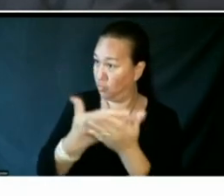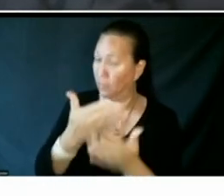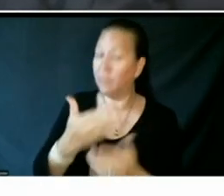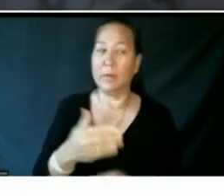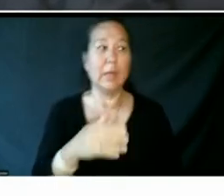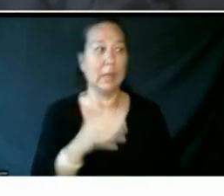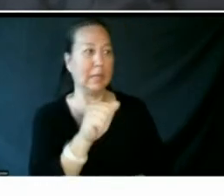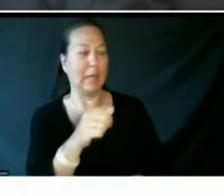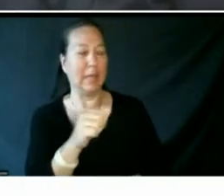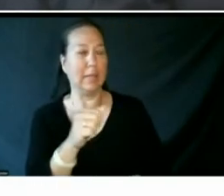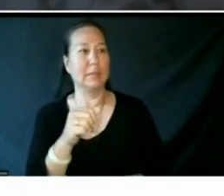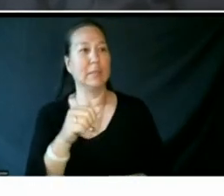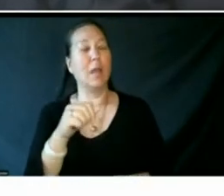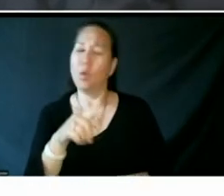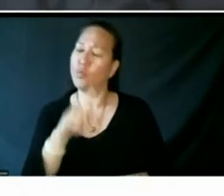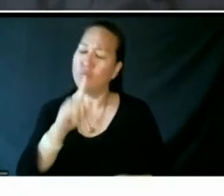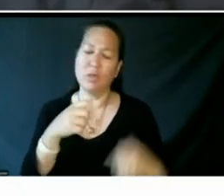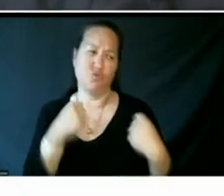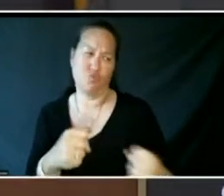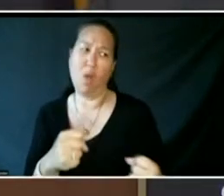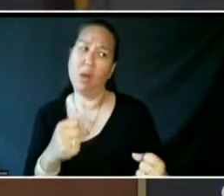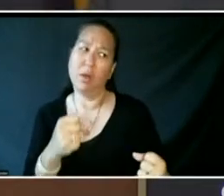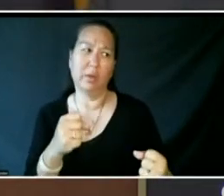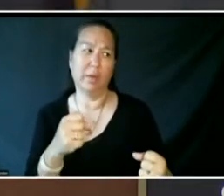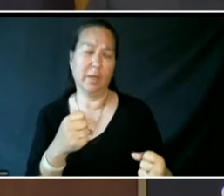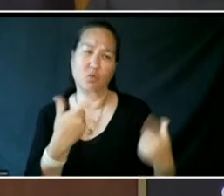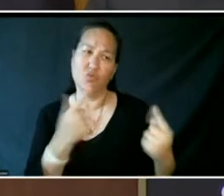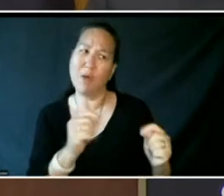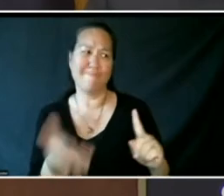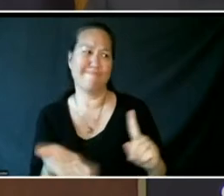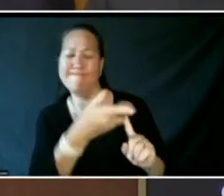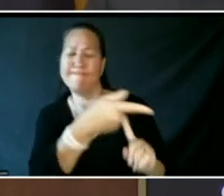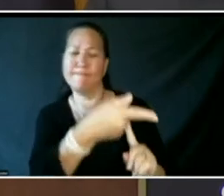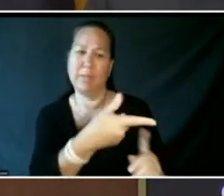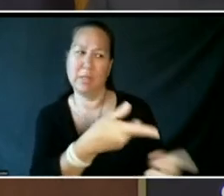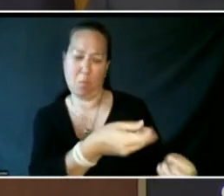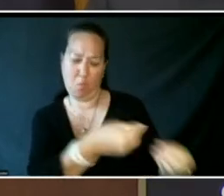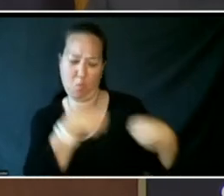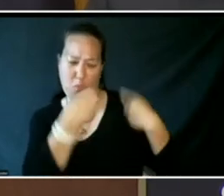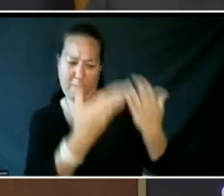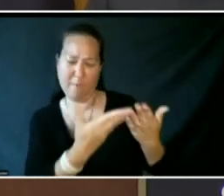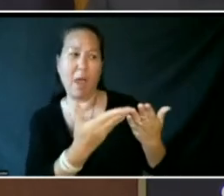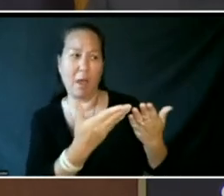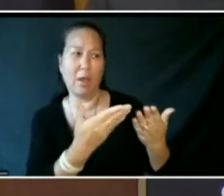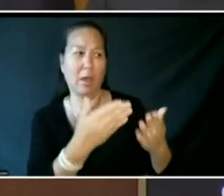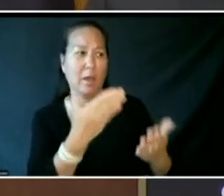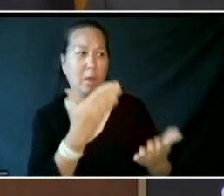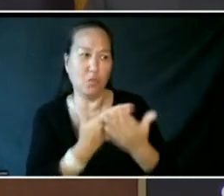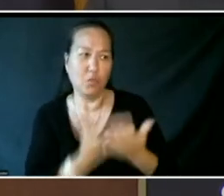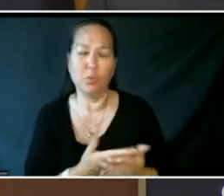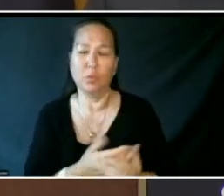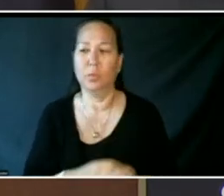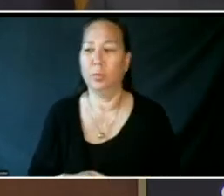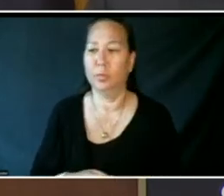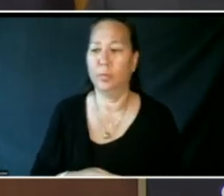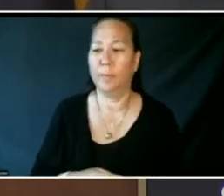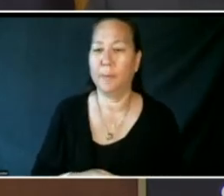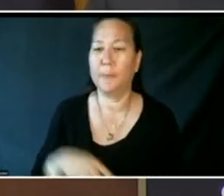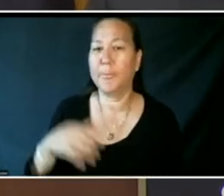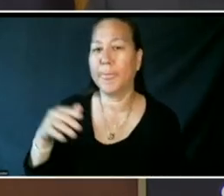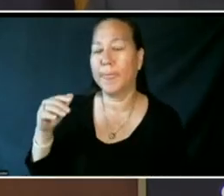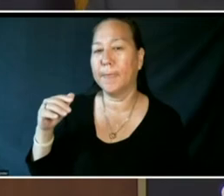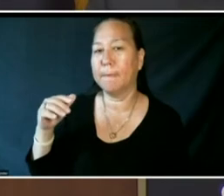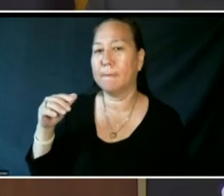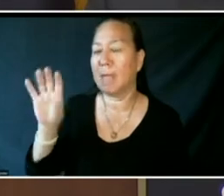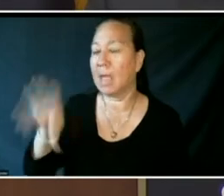them especially, very strongly. And at some point, did Mr. Giuliani ask one of the other attorneys on his